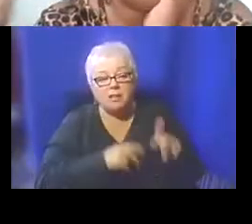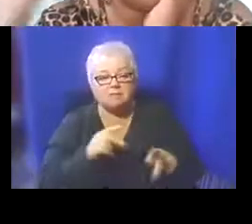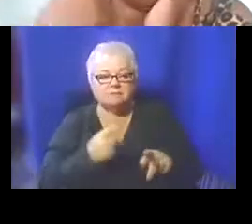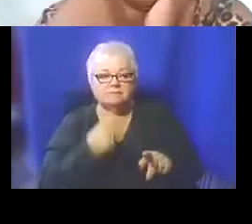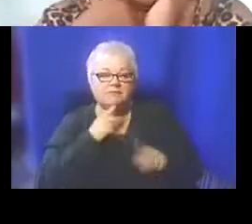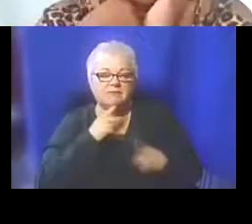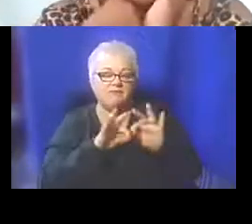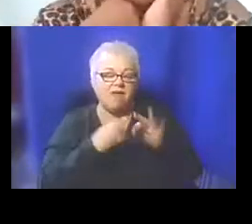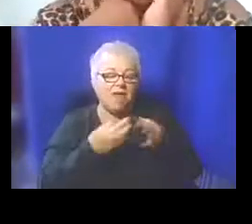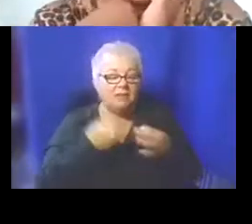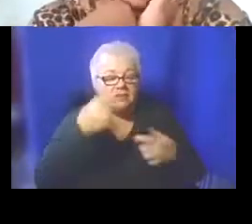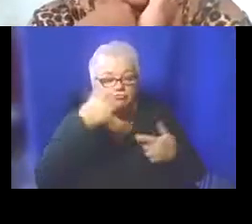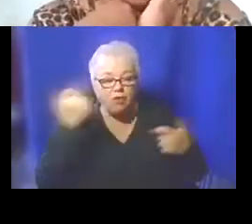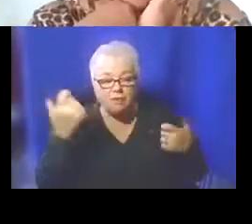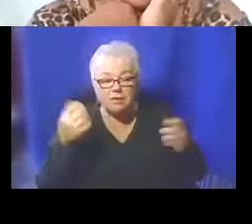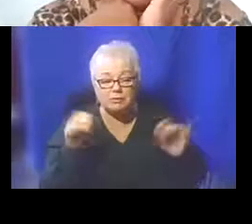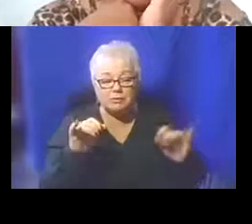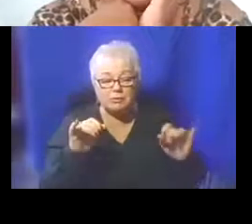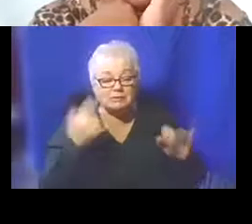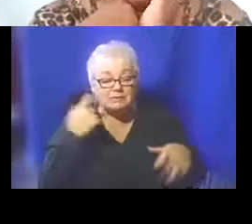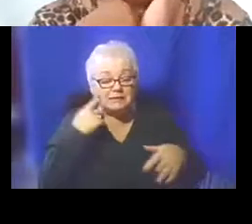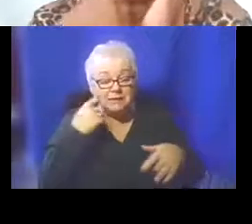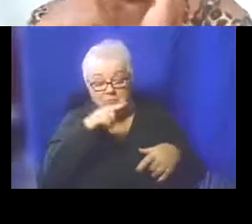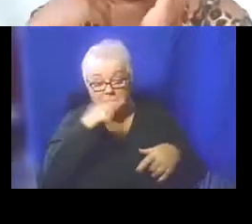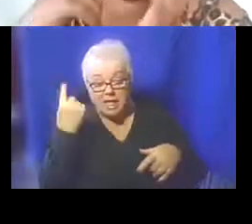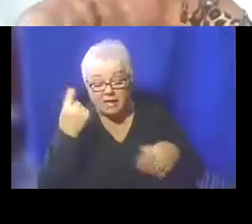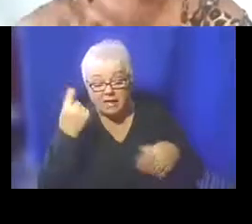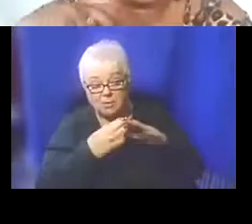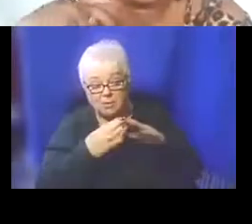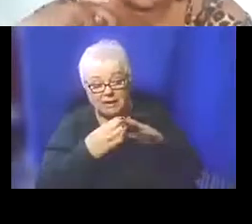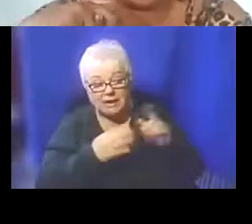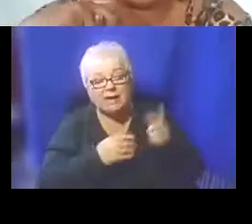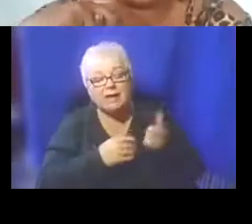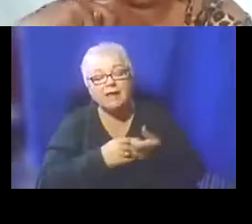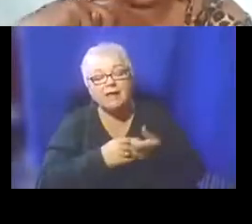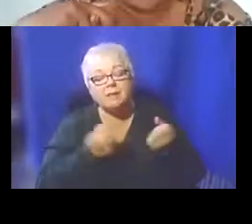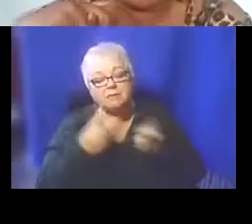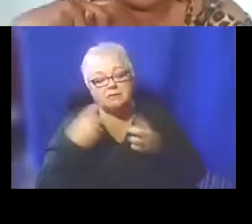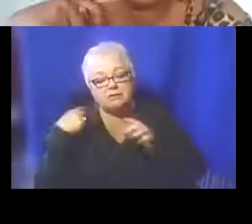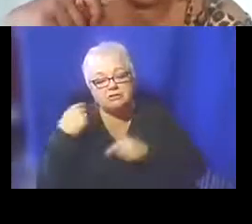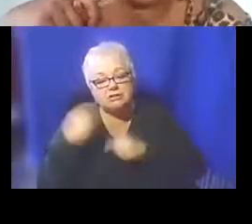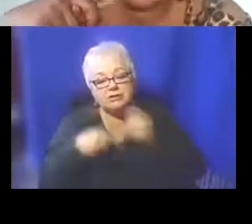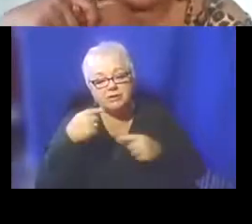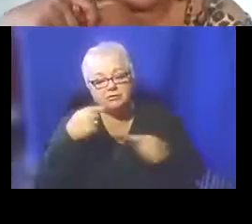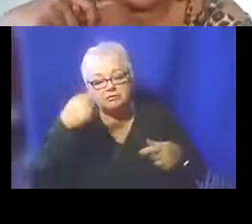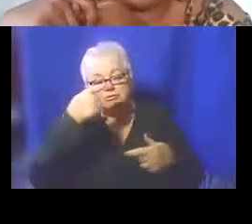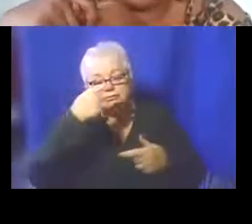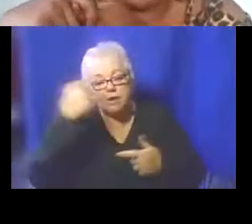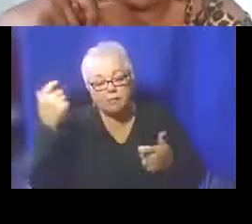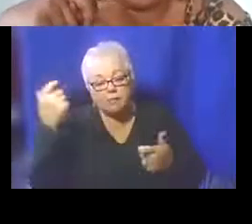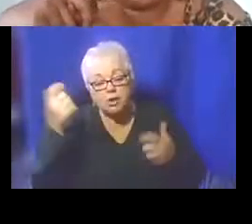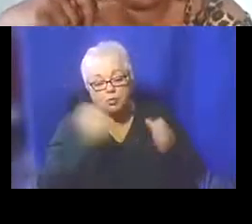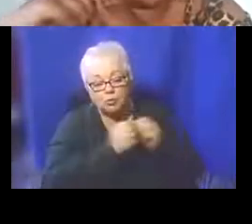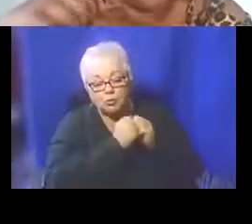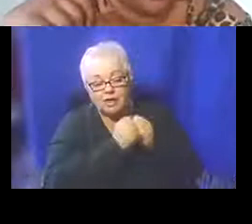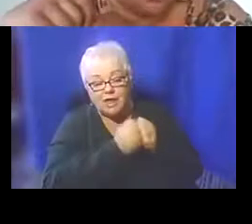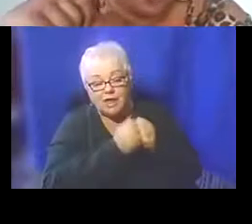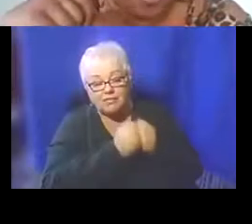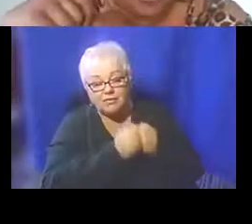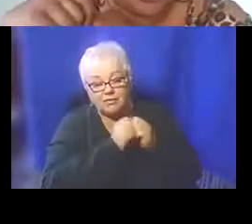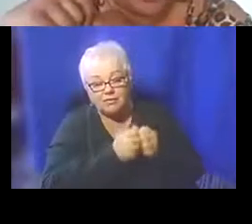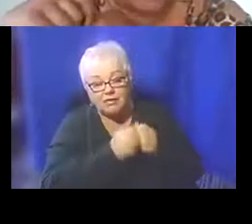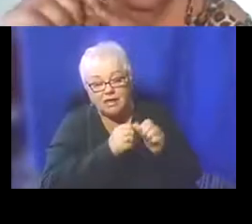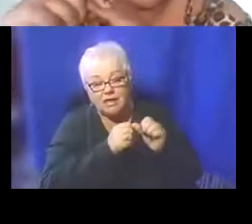family trauma even, but we've seen in the Black community with multi-generational trauma together with